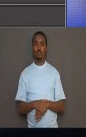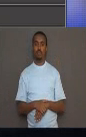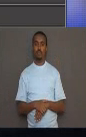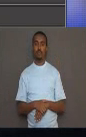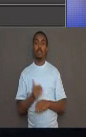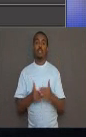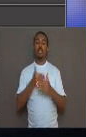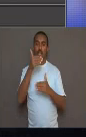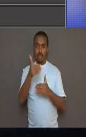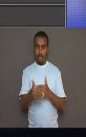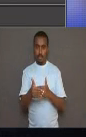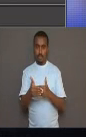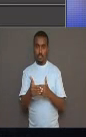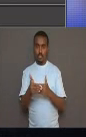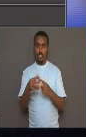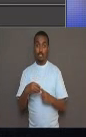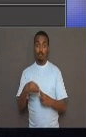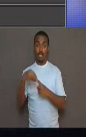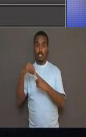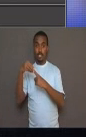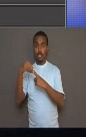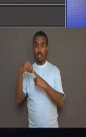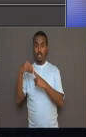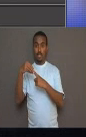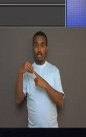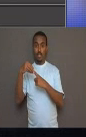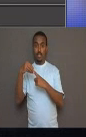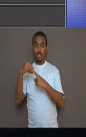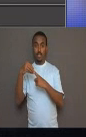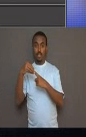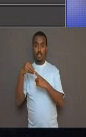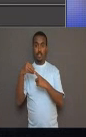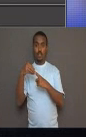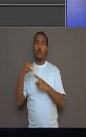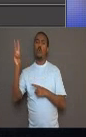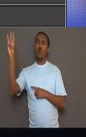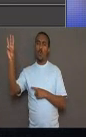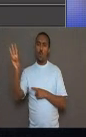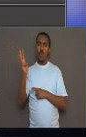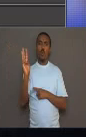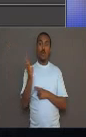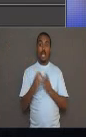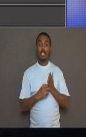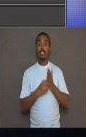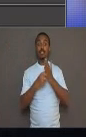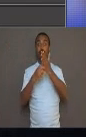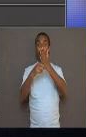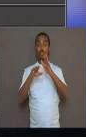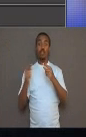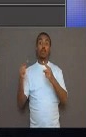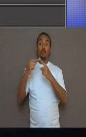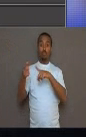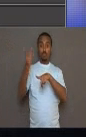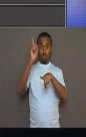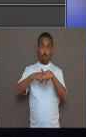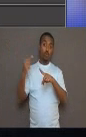The next one, Space Shuttle, was a winged spacecraft able to